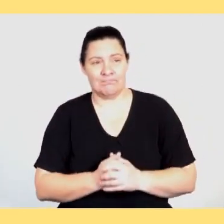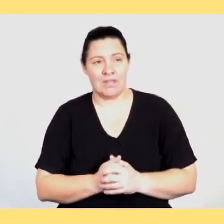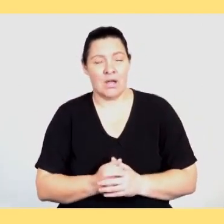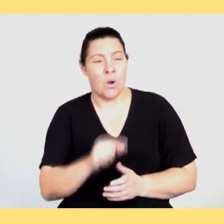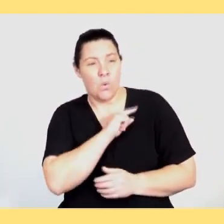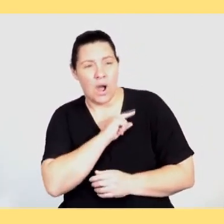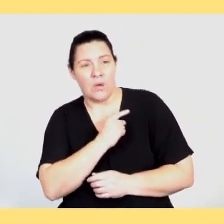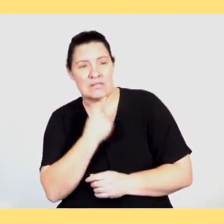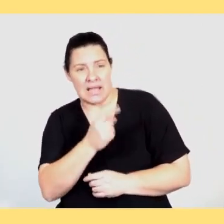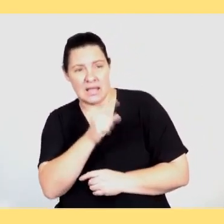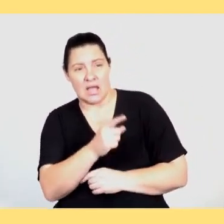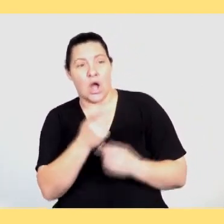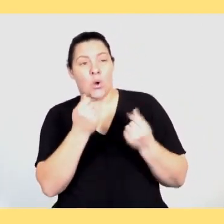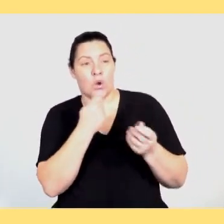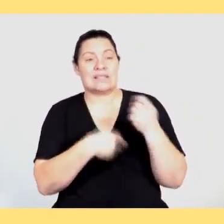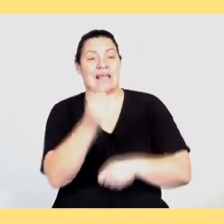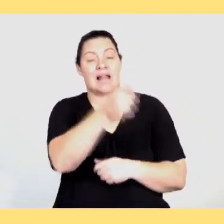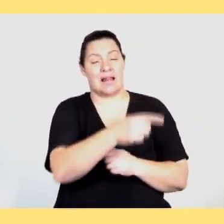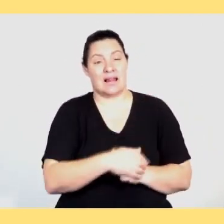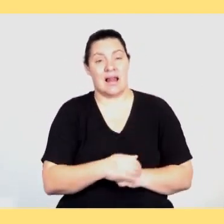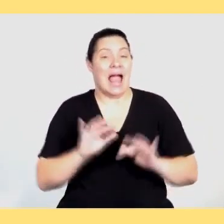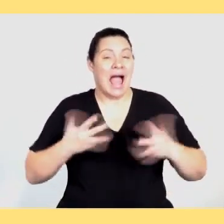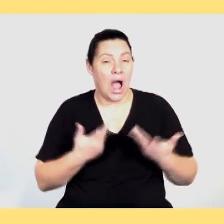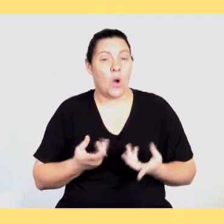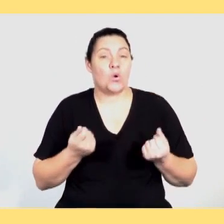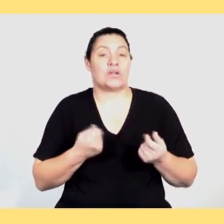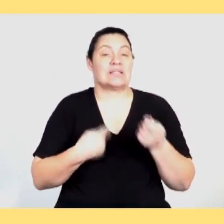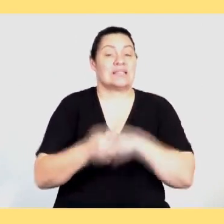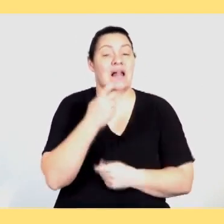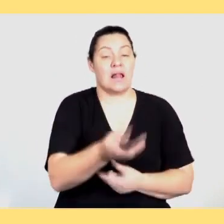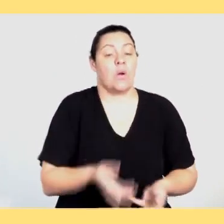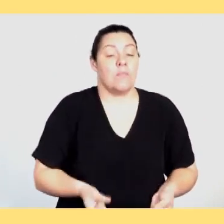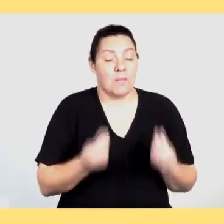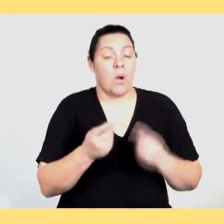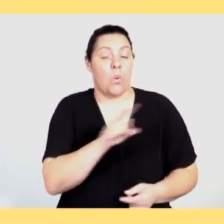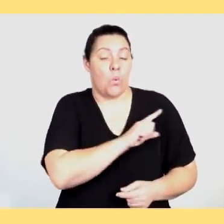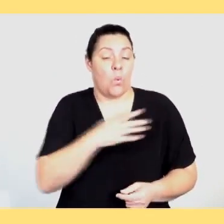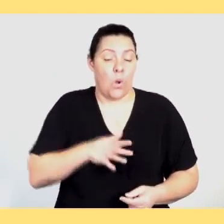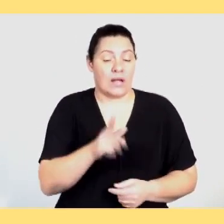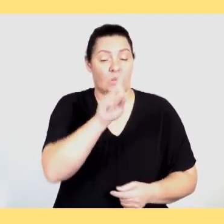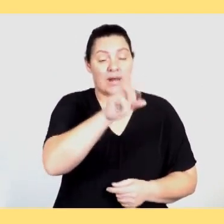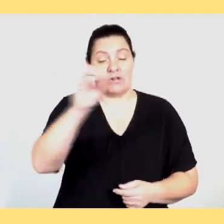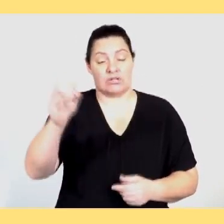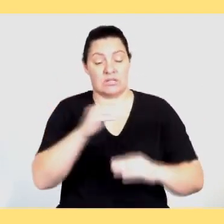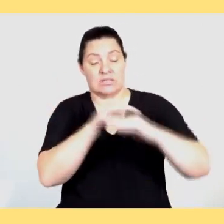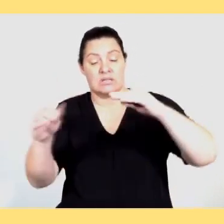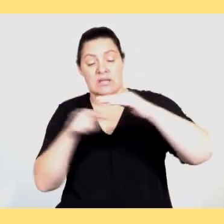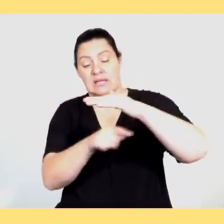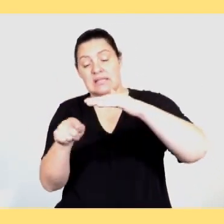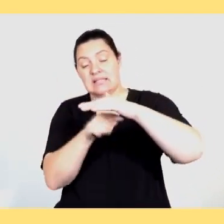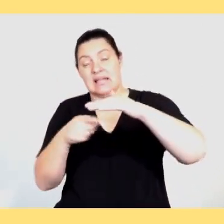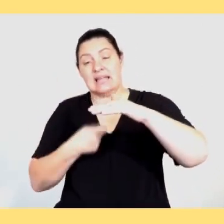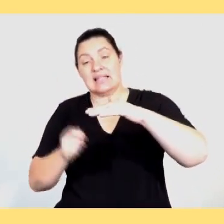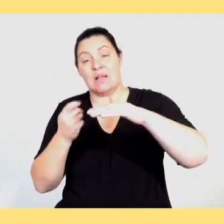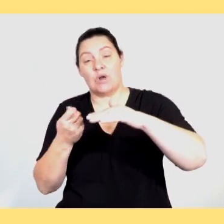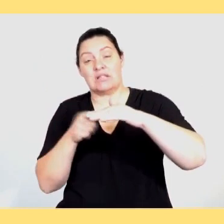second part, because now we need to get the cost of sales. How do we get the cost of sales? What we want is 100. How much is my selling